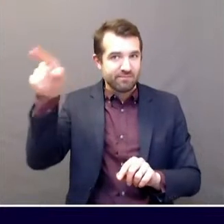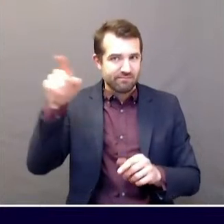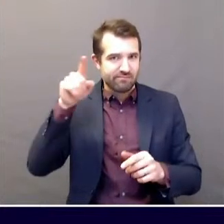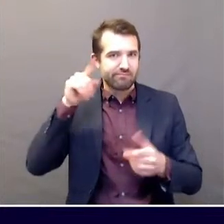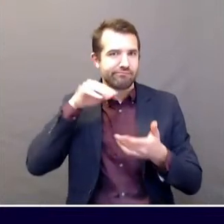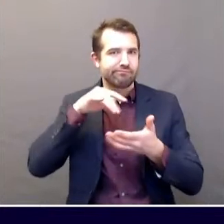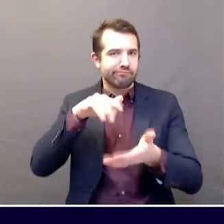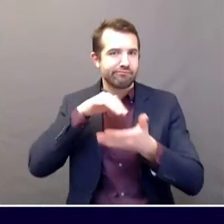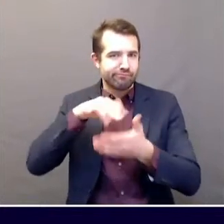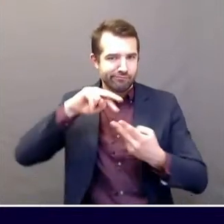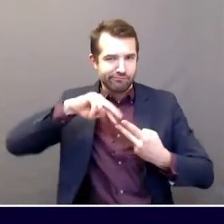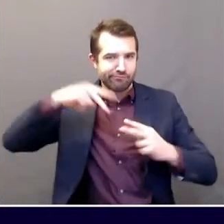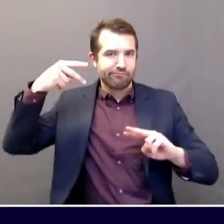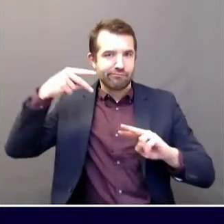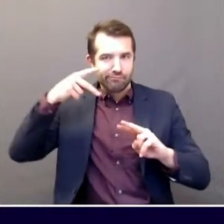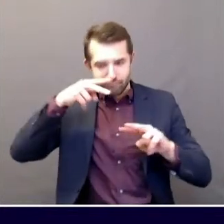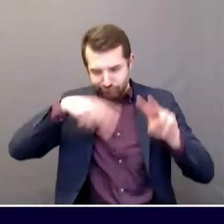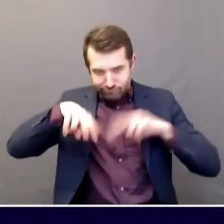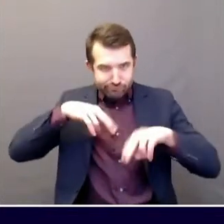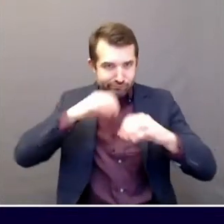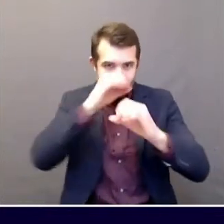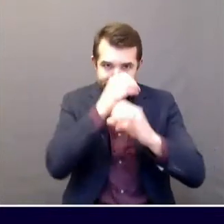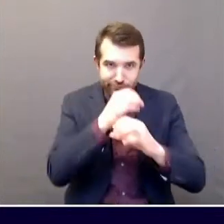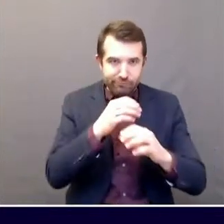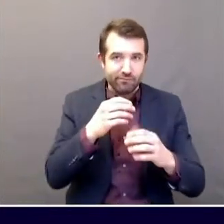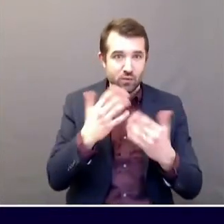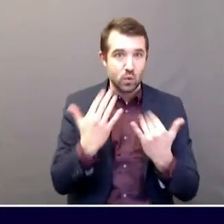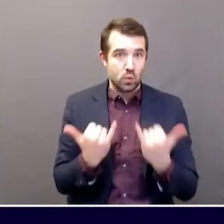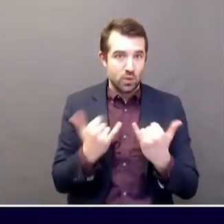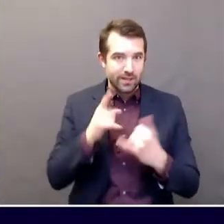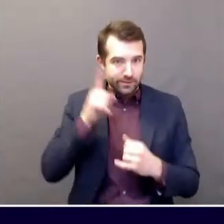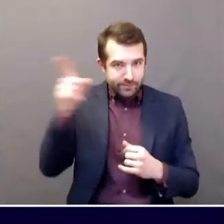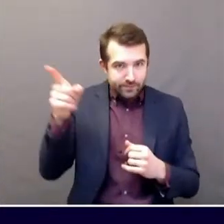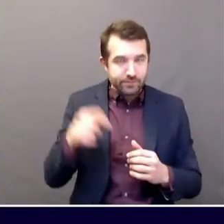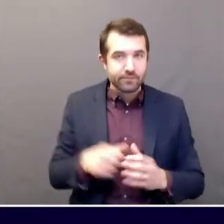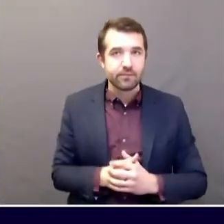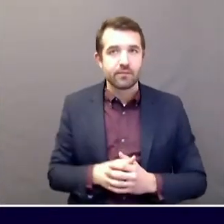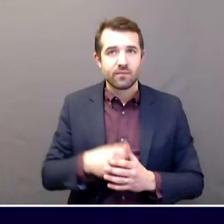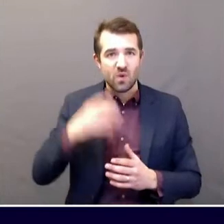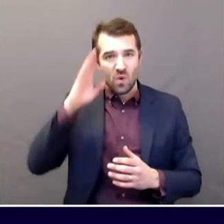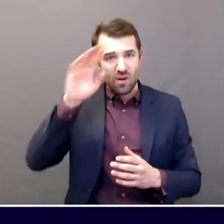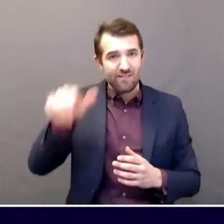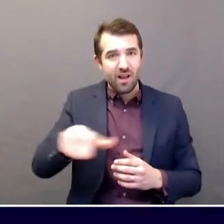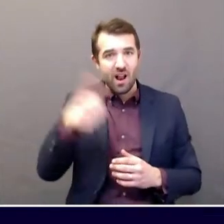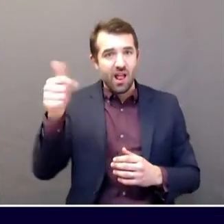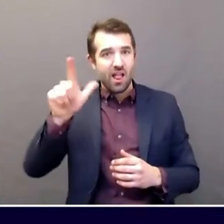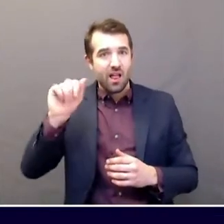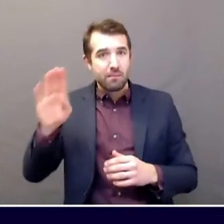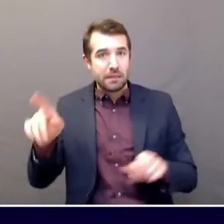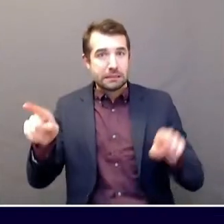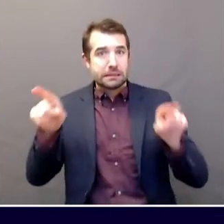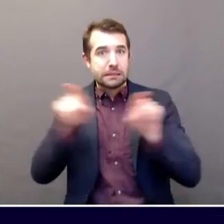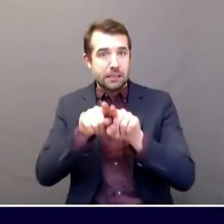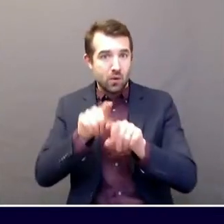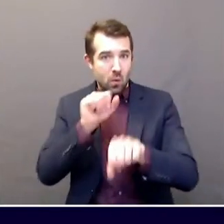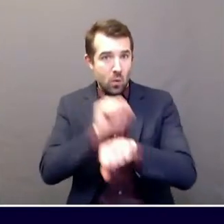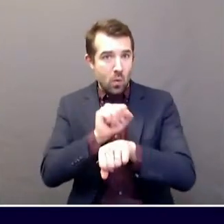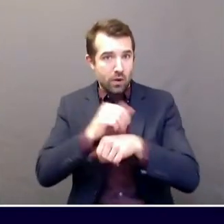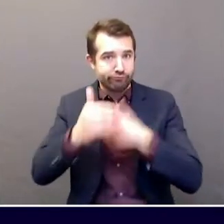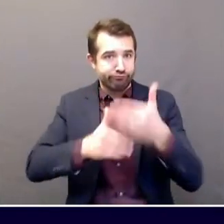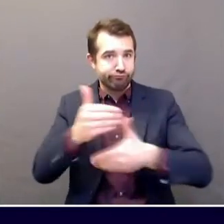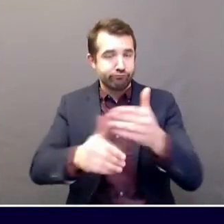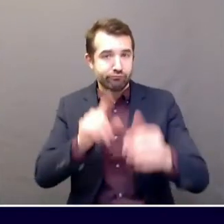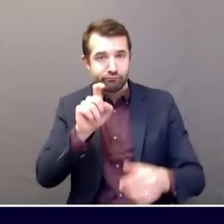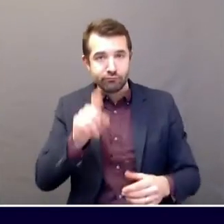long do you think the variant could be in circulation before we're able to identify it? The latter question is a great